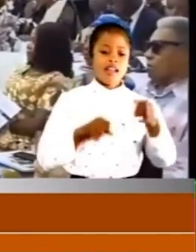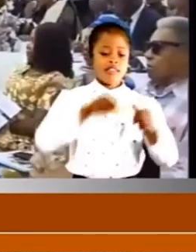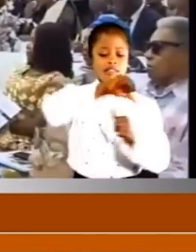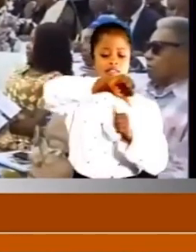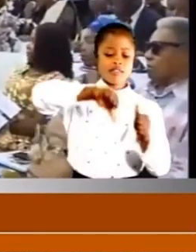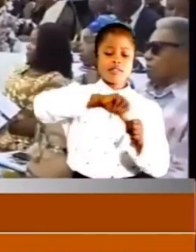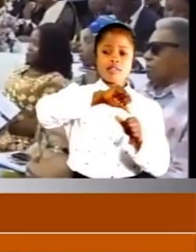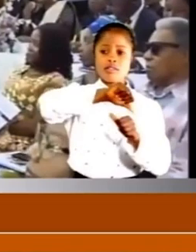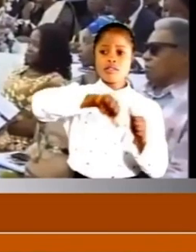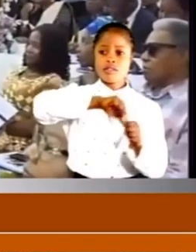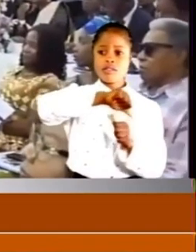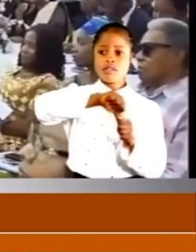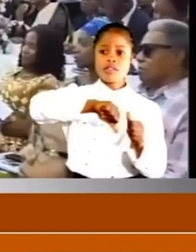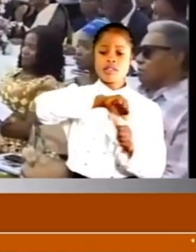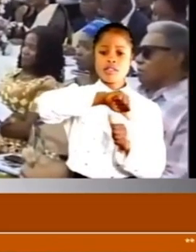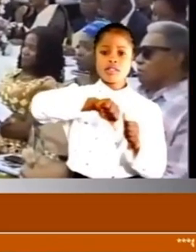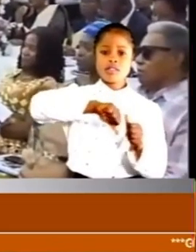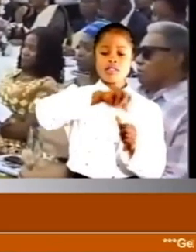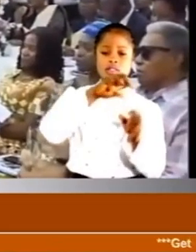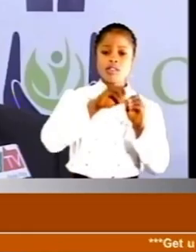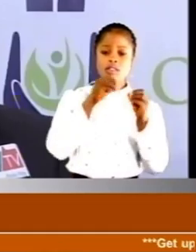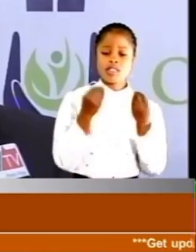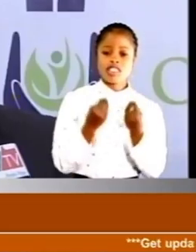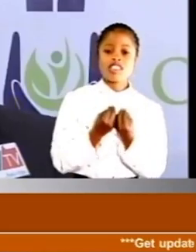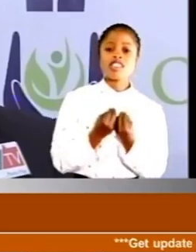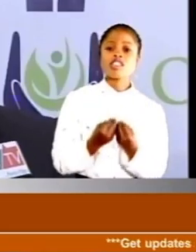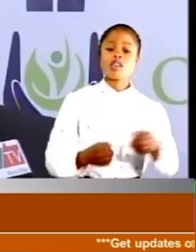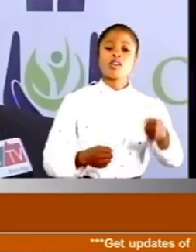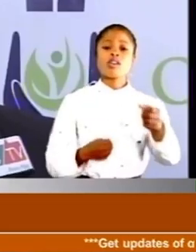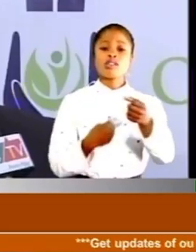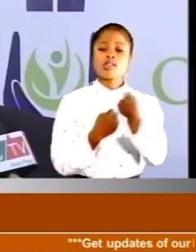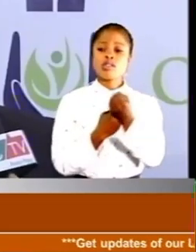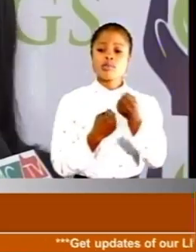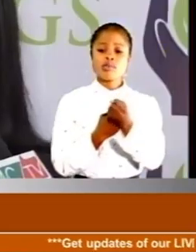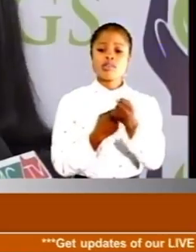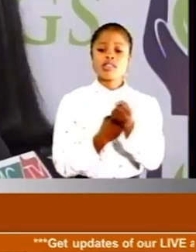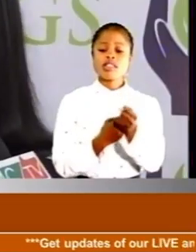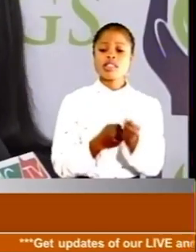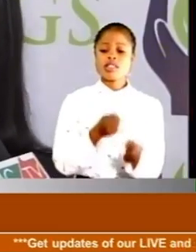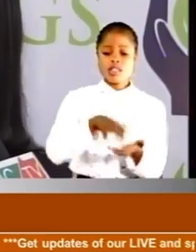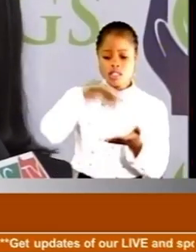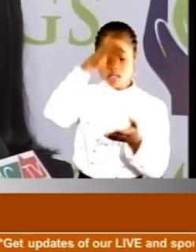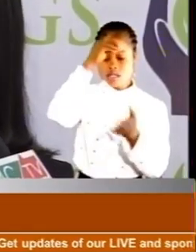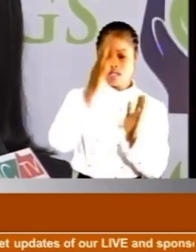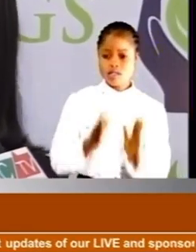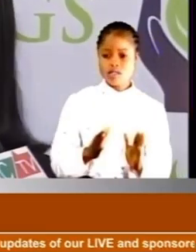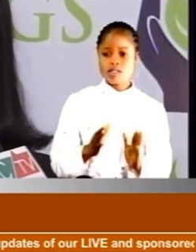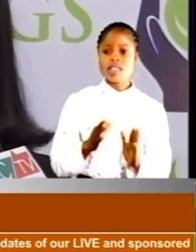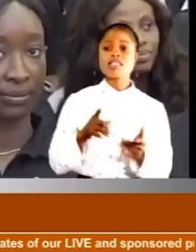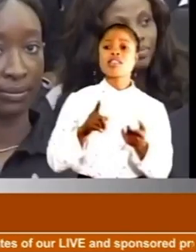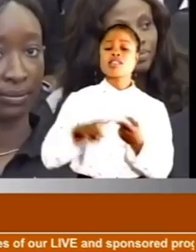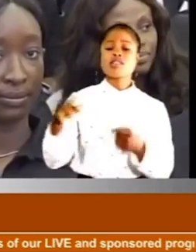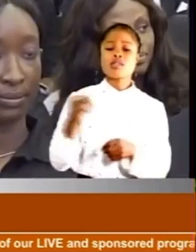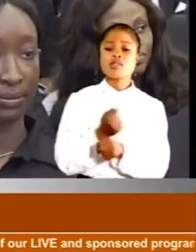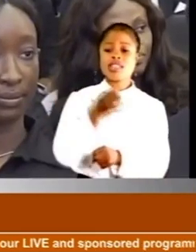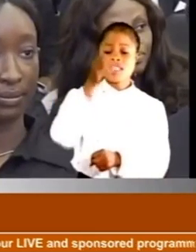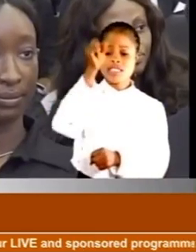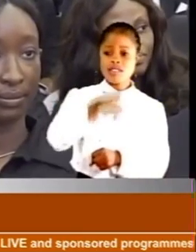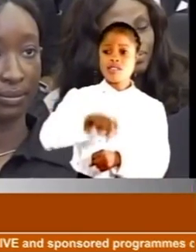constraints to actualize their goals. Swanu Wikoga and Homa Opara are among the